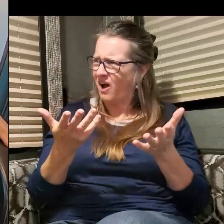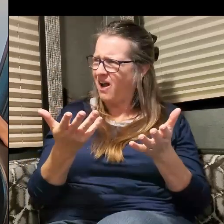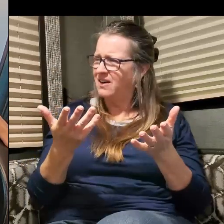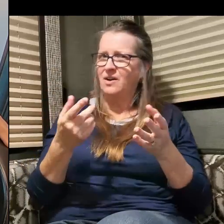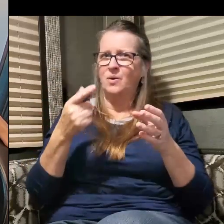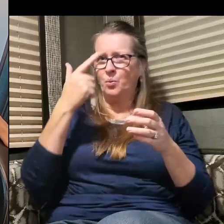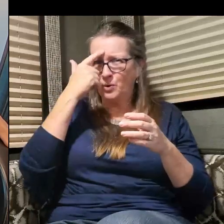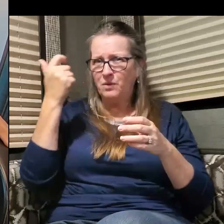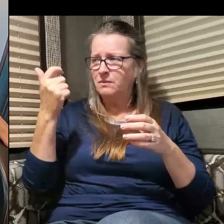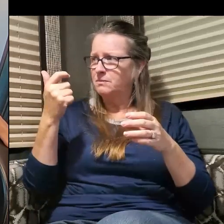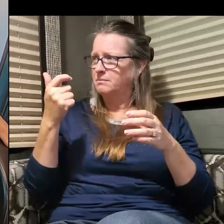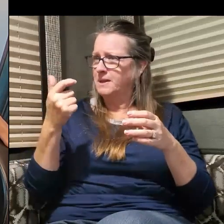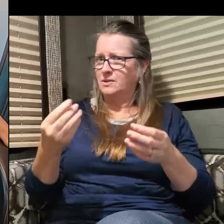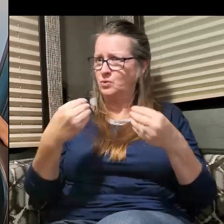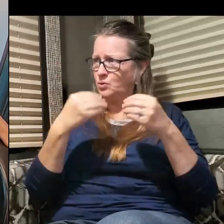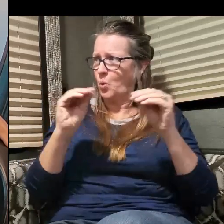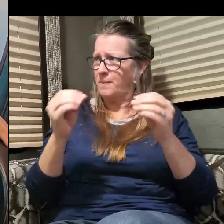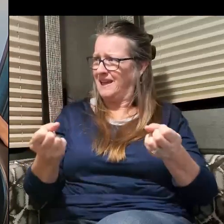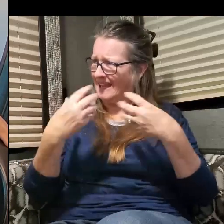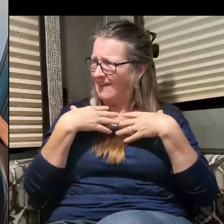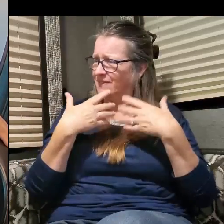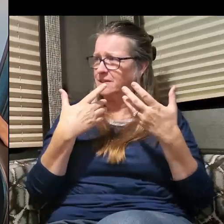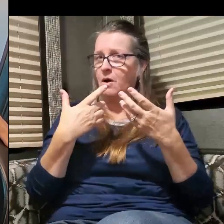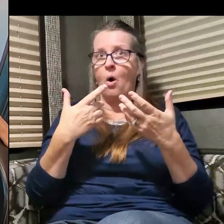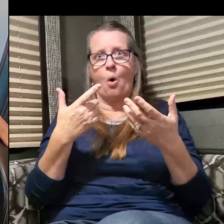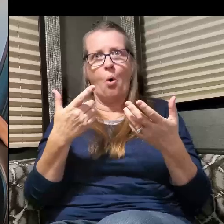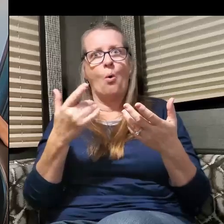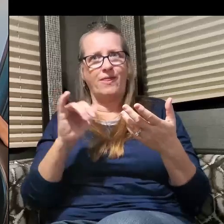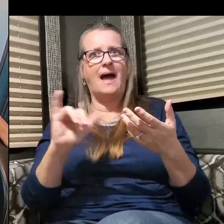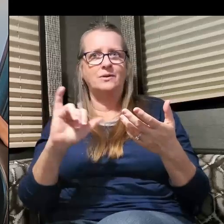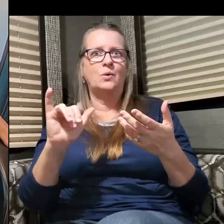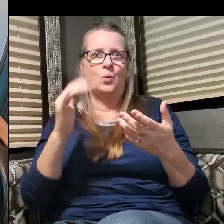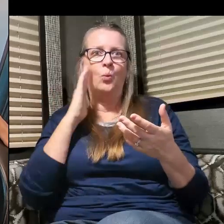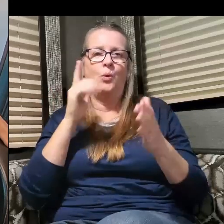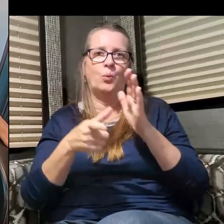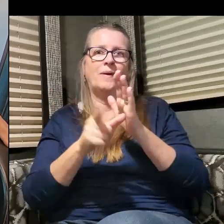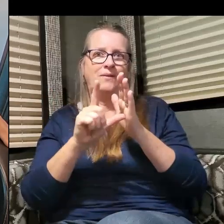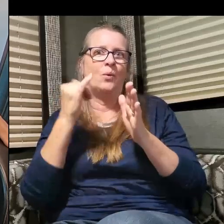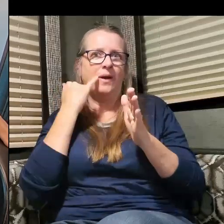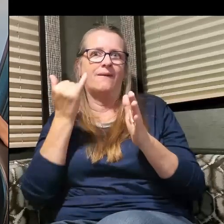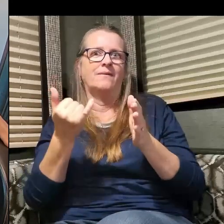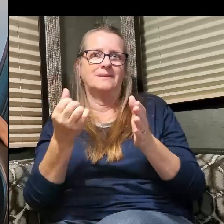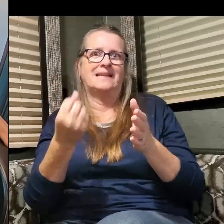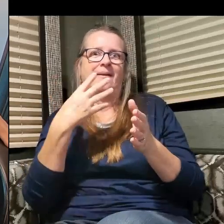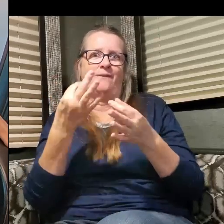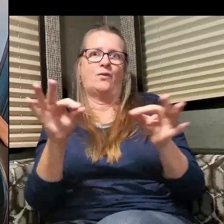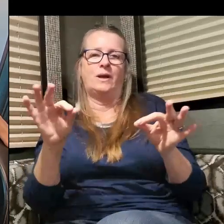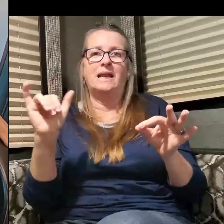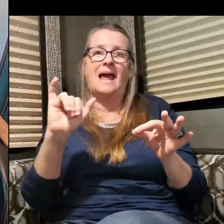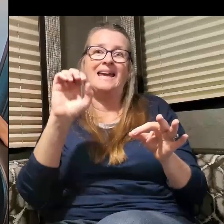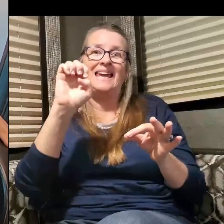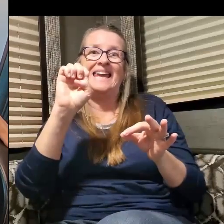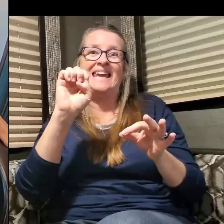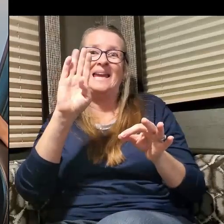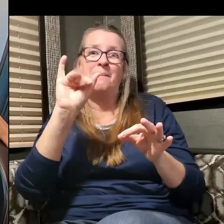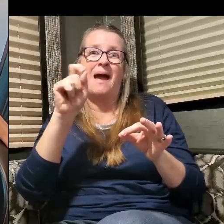So we do it because nobody sends us anything. That too. I mean, we would totally do a review if somebody sent it to us for free, right? Yeah, nobody sends us shit. Like a